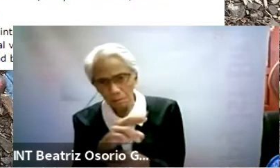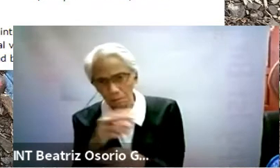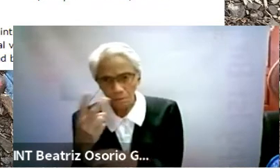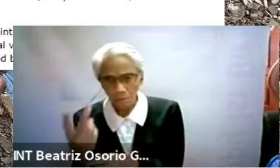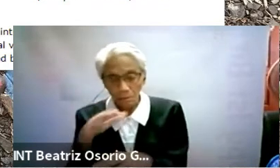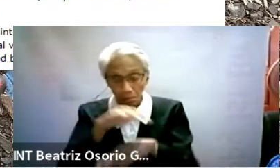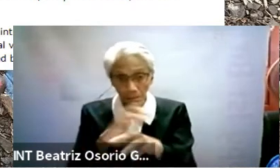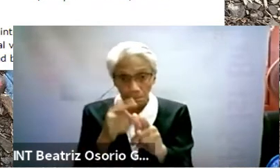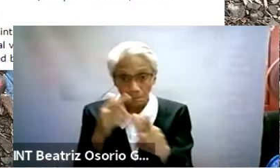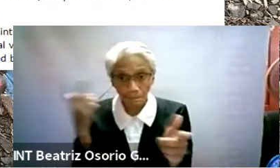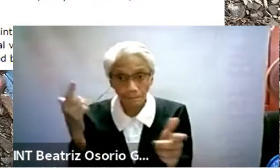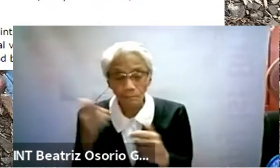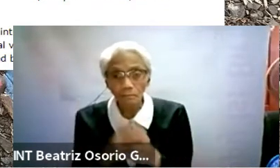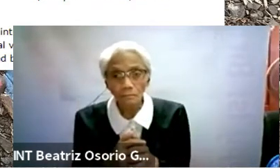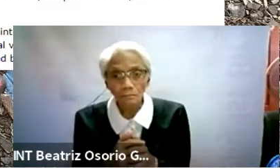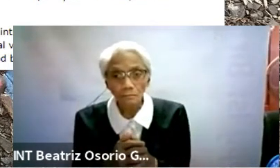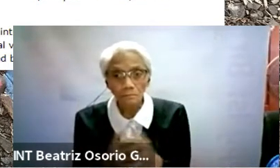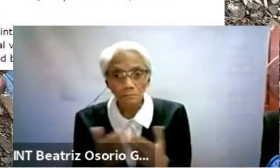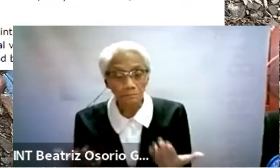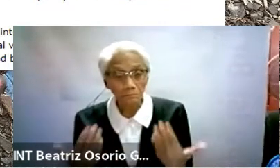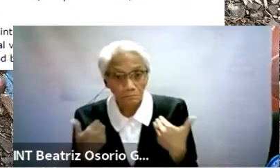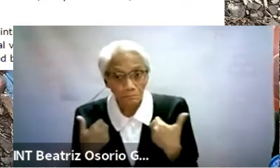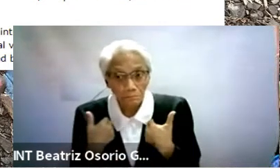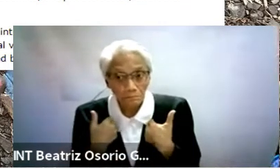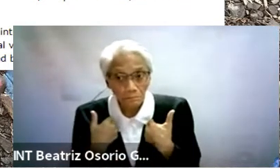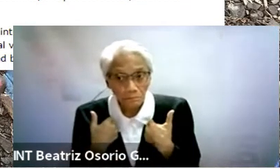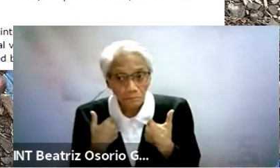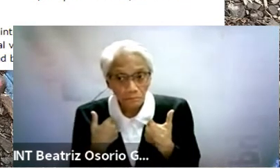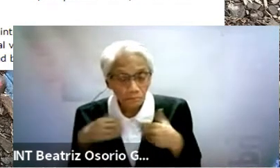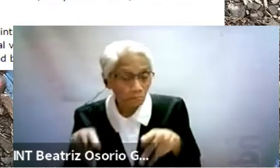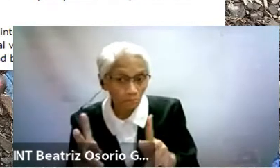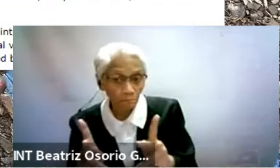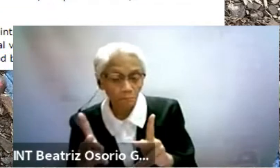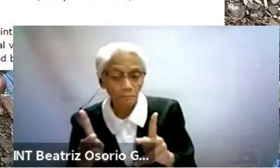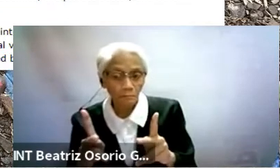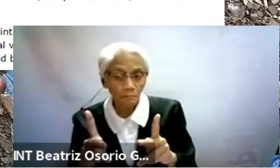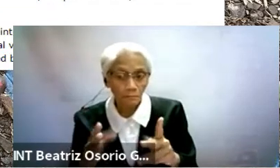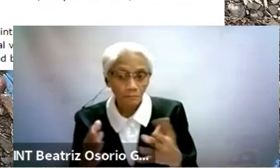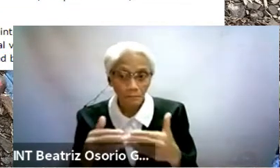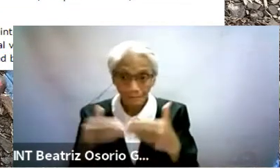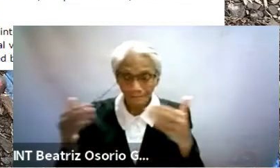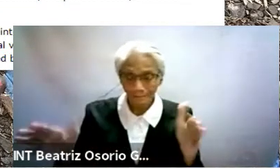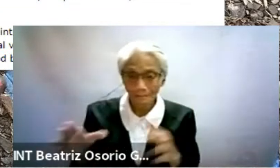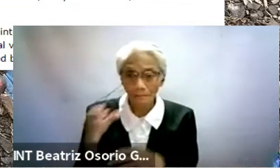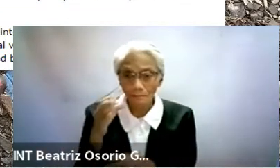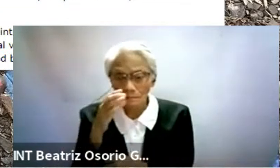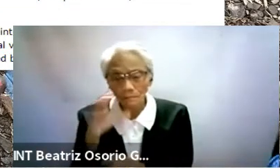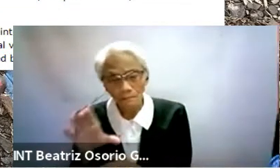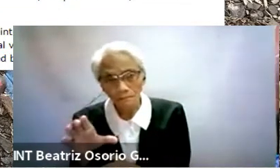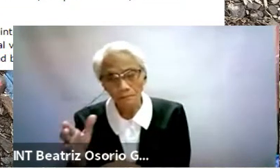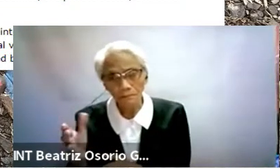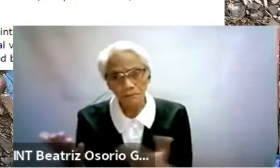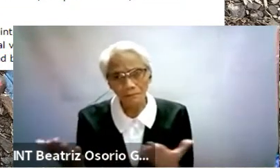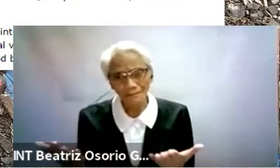online. So the kind of the double-edged sword of the general comment, and